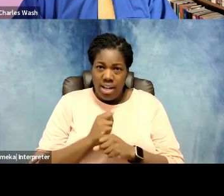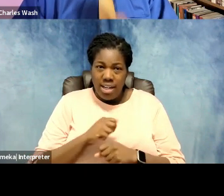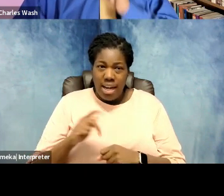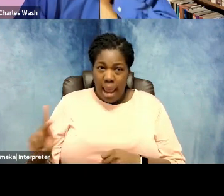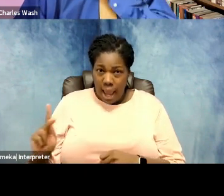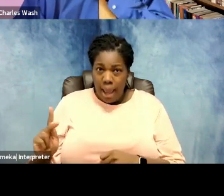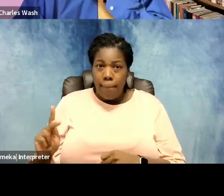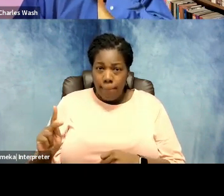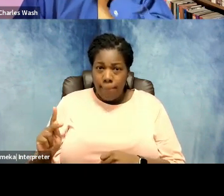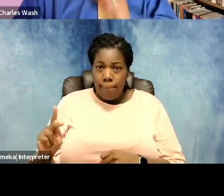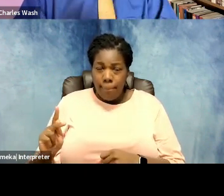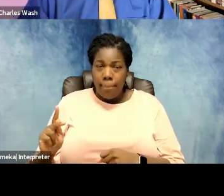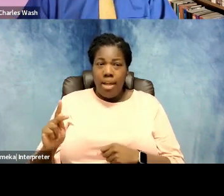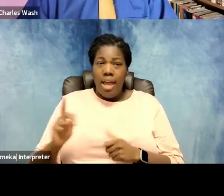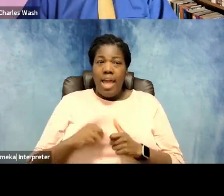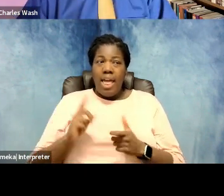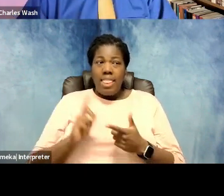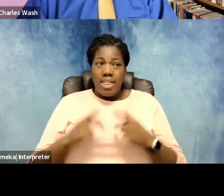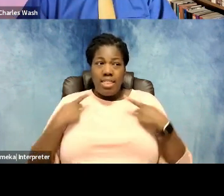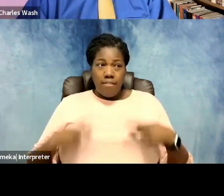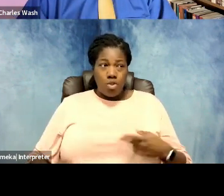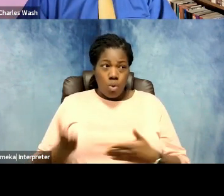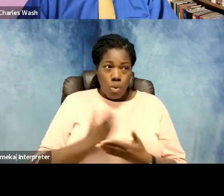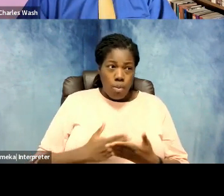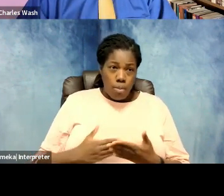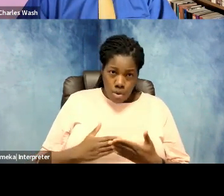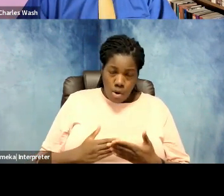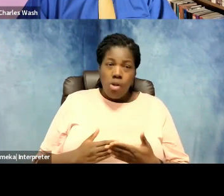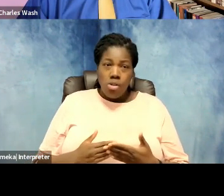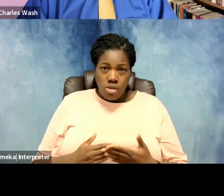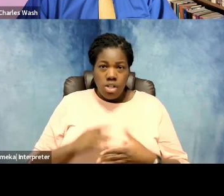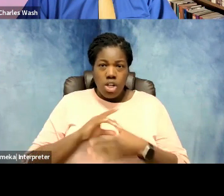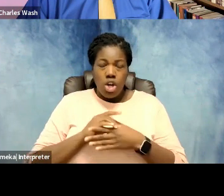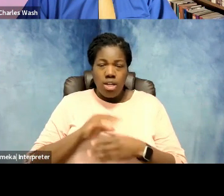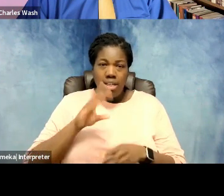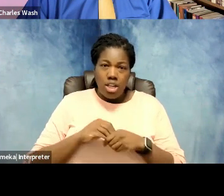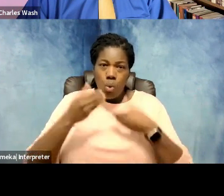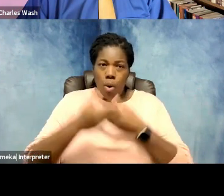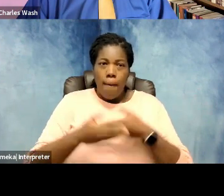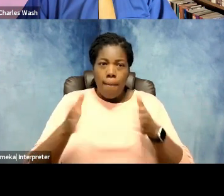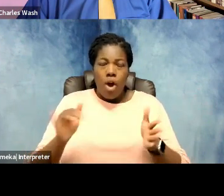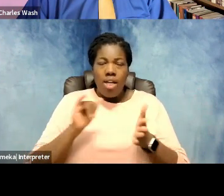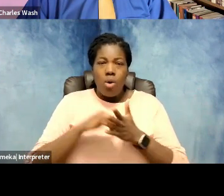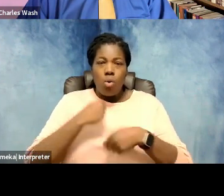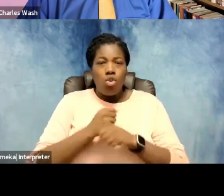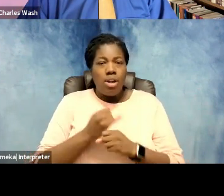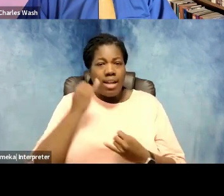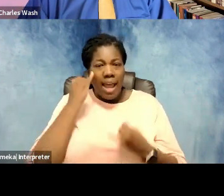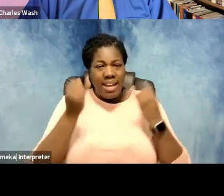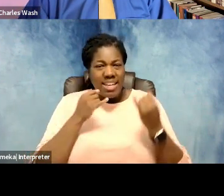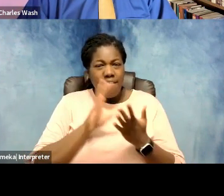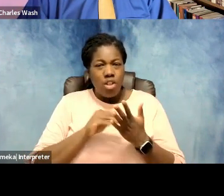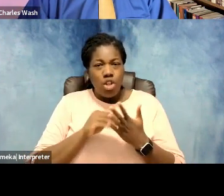awareness. Then we took the physical side. We took all that content and we put it into a box. That's what created this idea of the